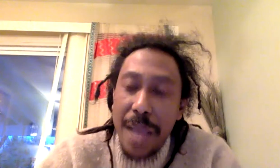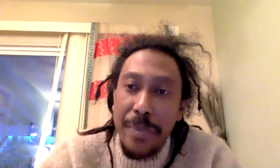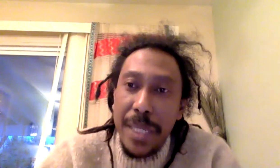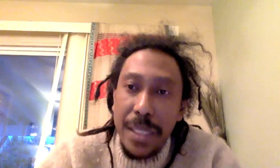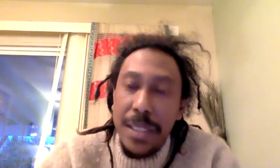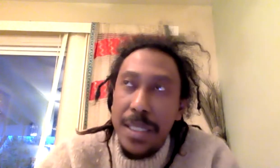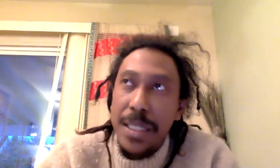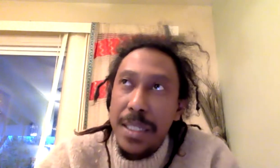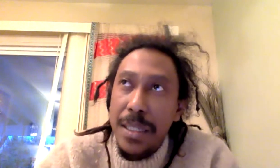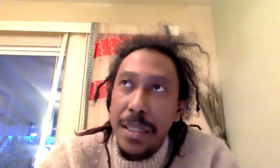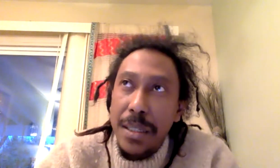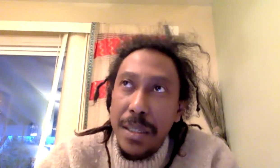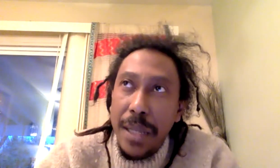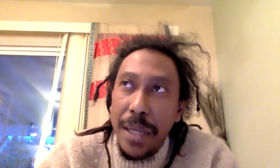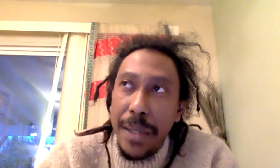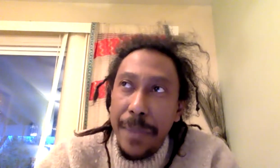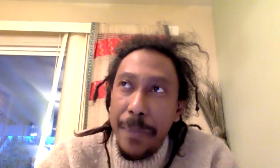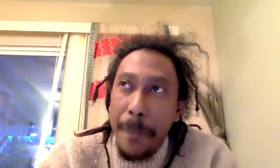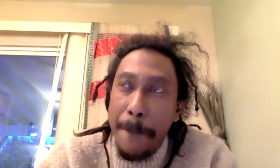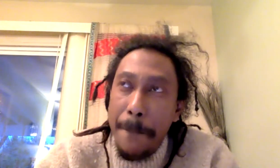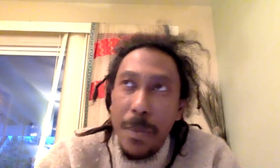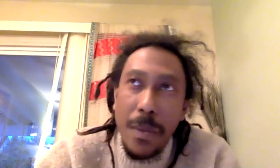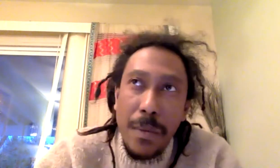that means